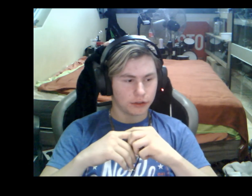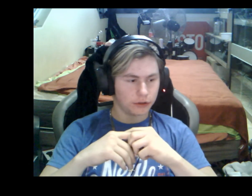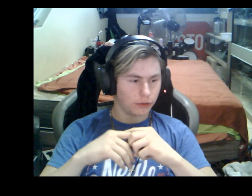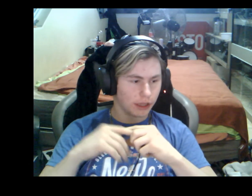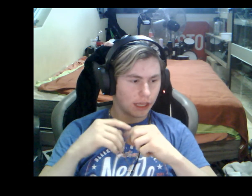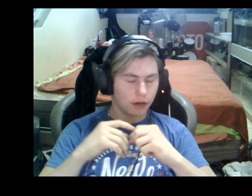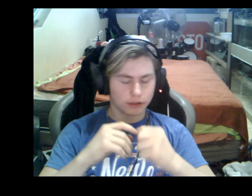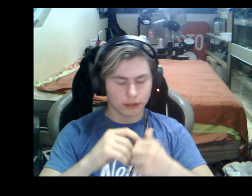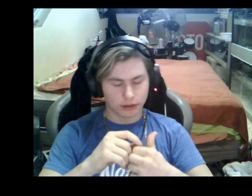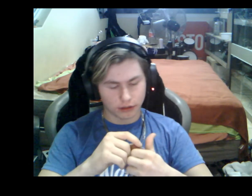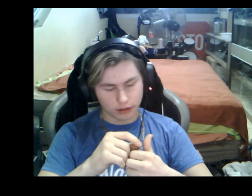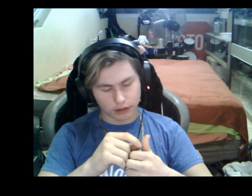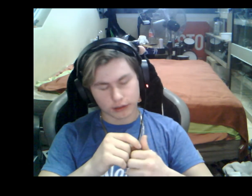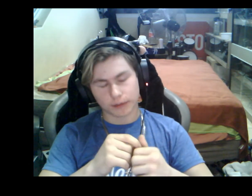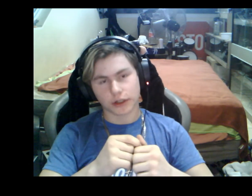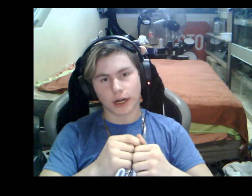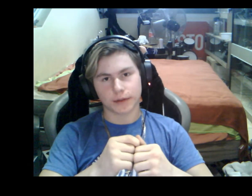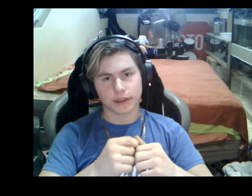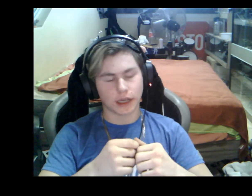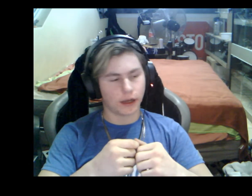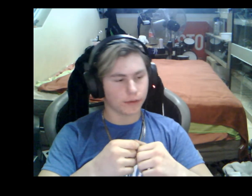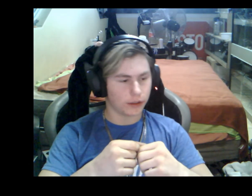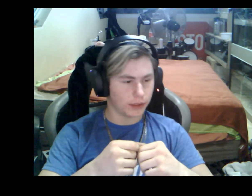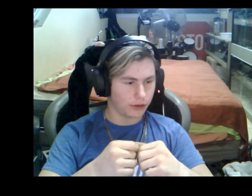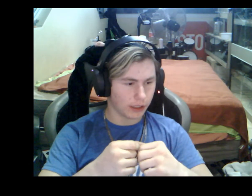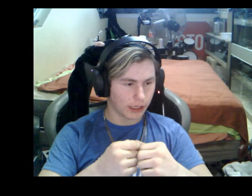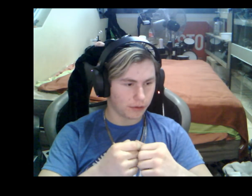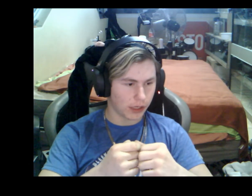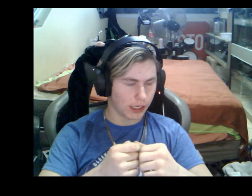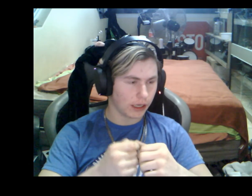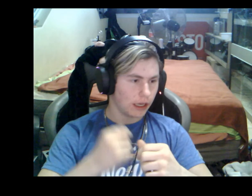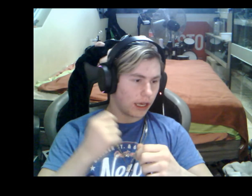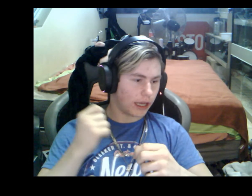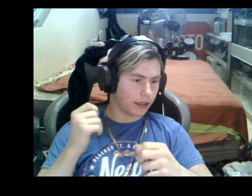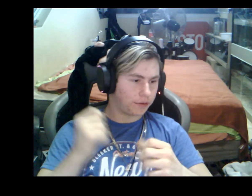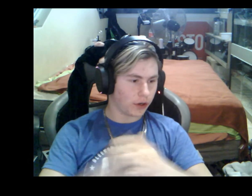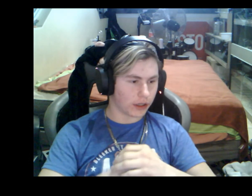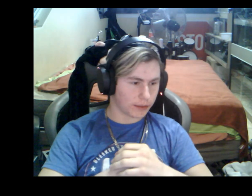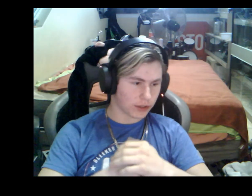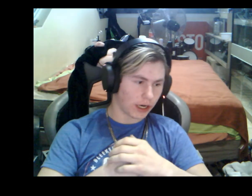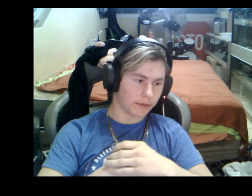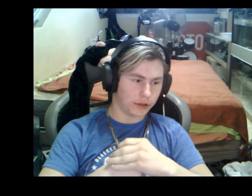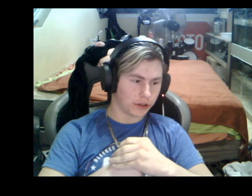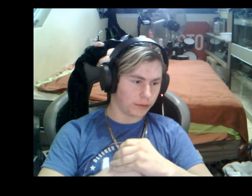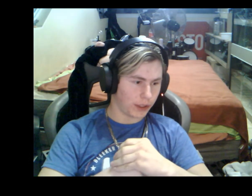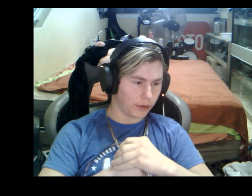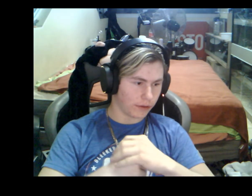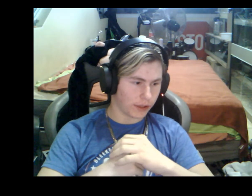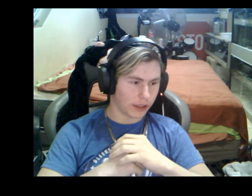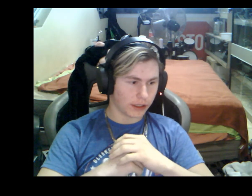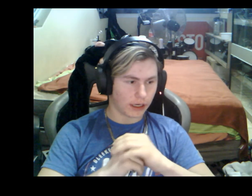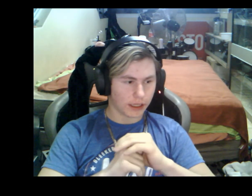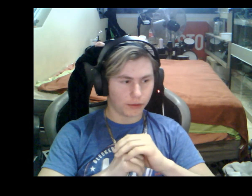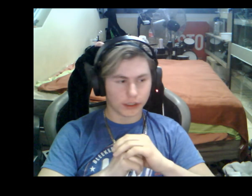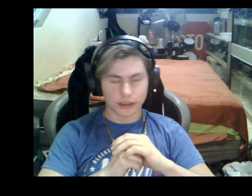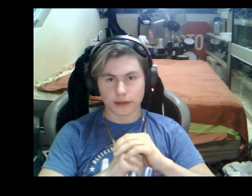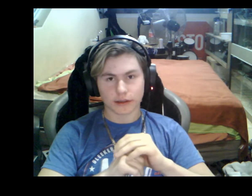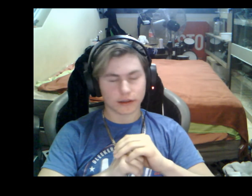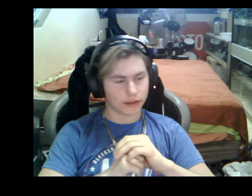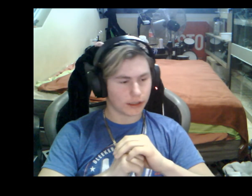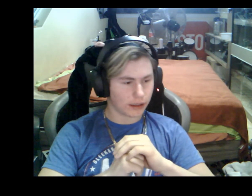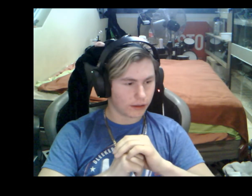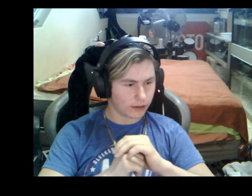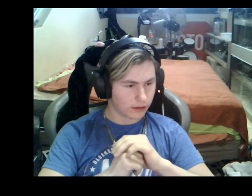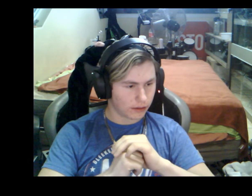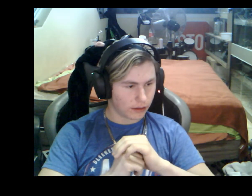get to 1,000 subscribers, I'm going to be doing the giveaway. And if you are subscribed, you could be one of the lucky winners.